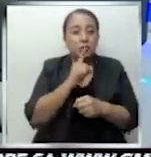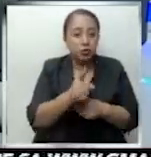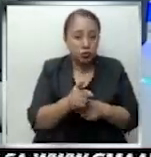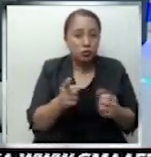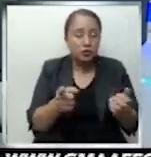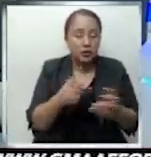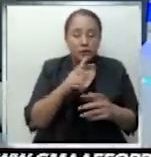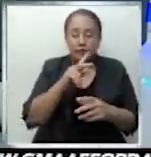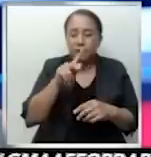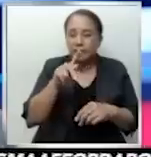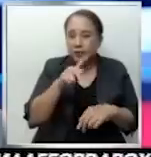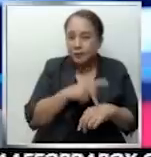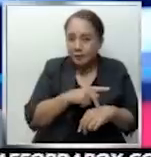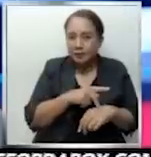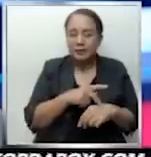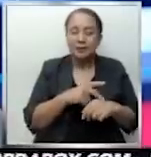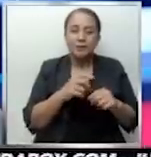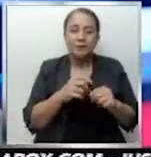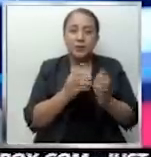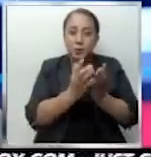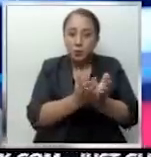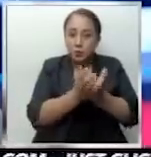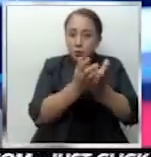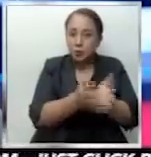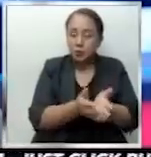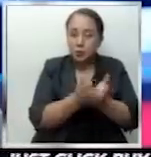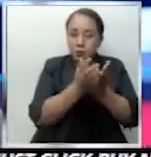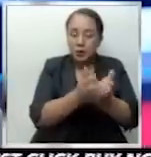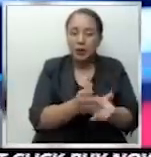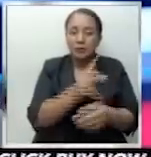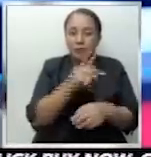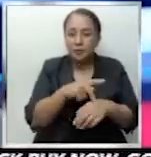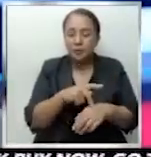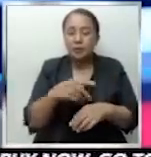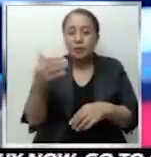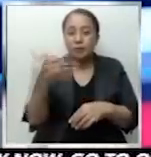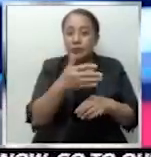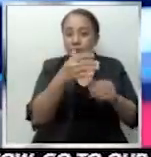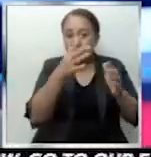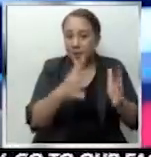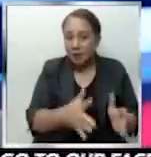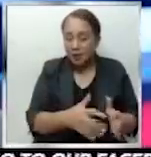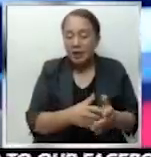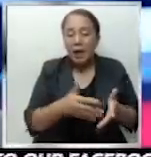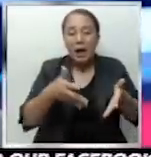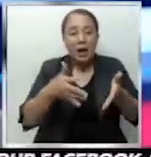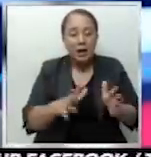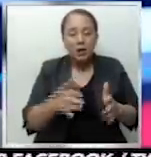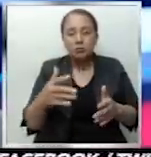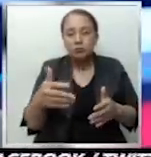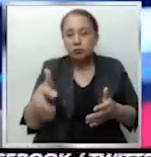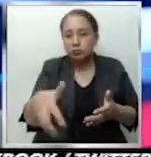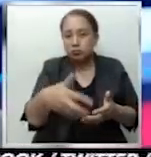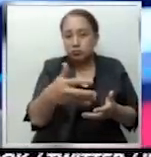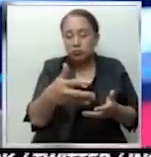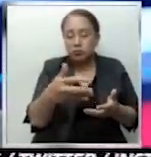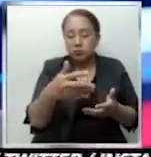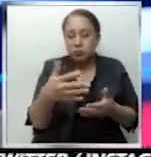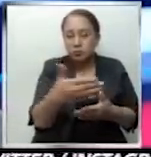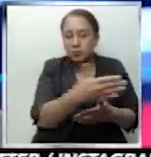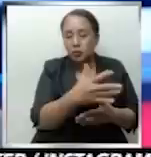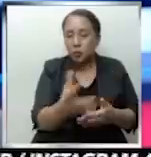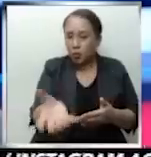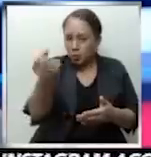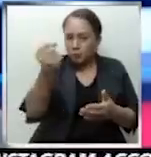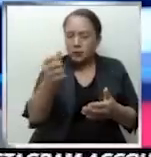Philippine vessels and Philippine fisher folk are allowed to fish in their traditional areas. And it's not